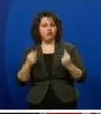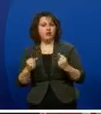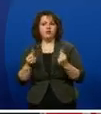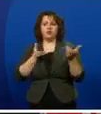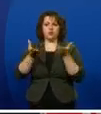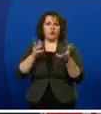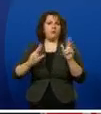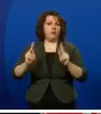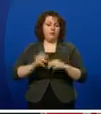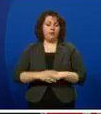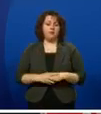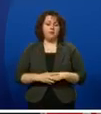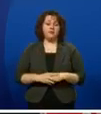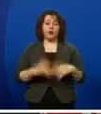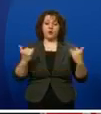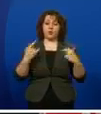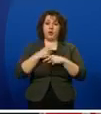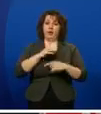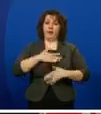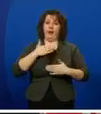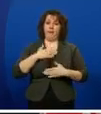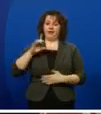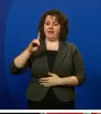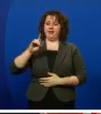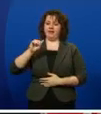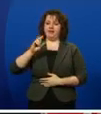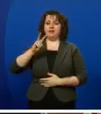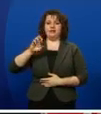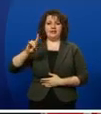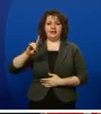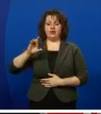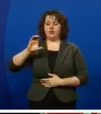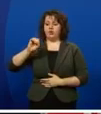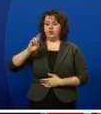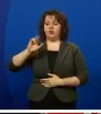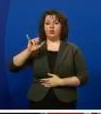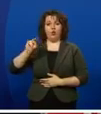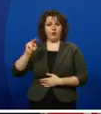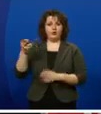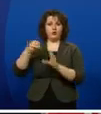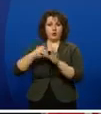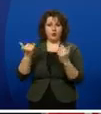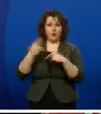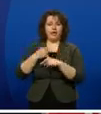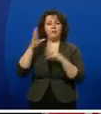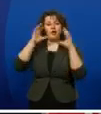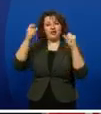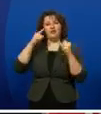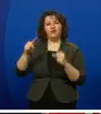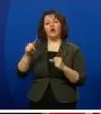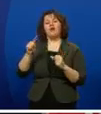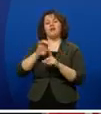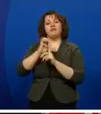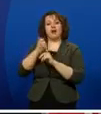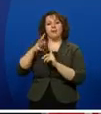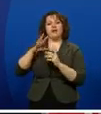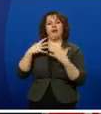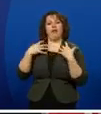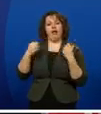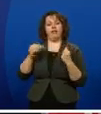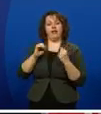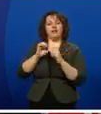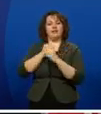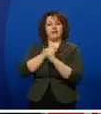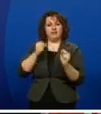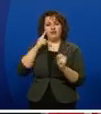need. Today, I am pleased to be joined by David Corbin. He's the Vice President of Environmental Health and Safety and CIO at Vermeer